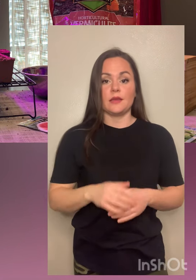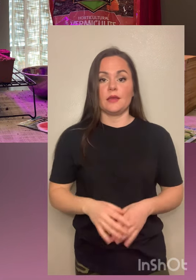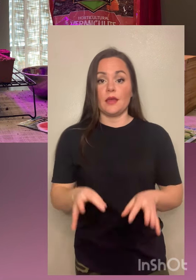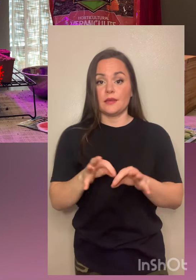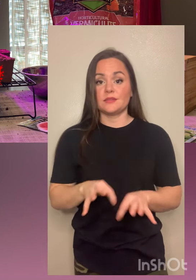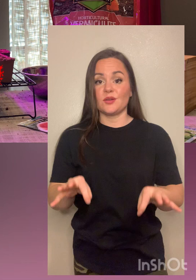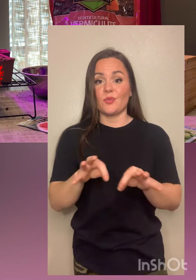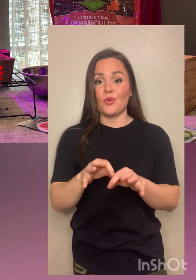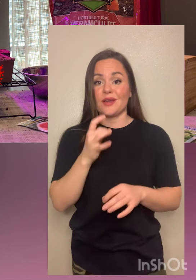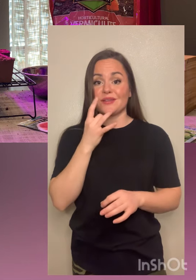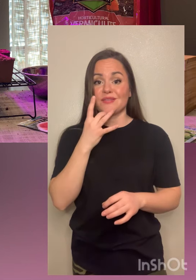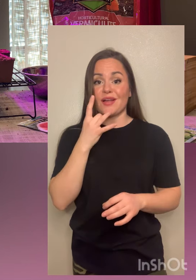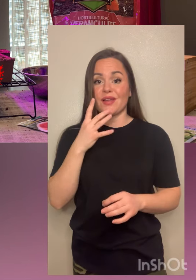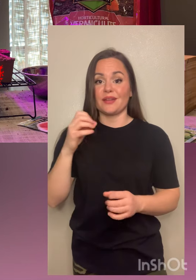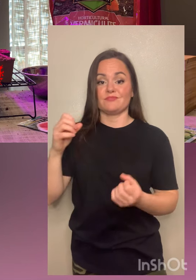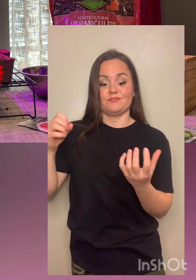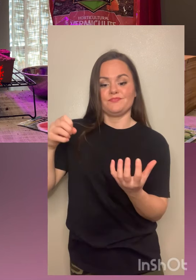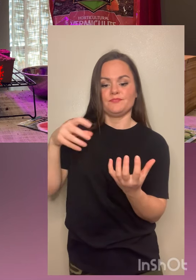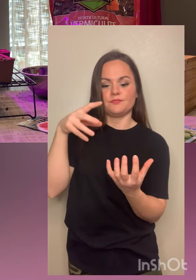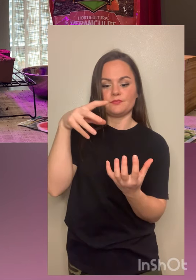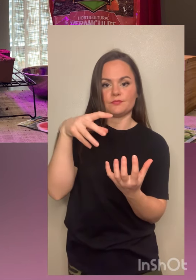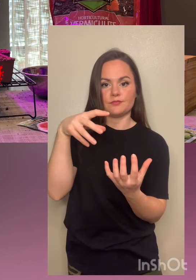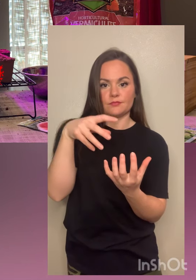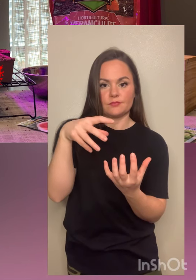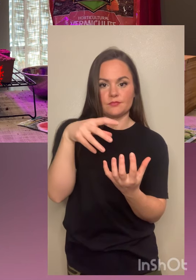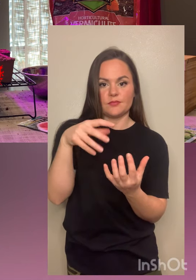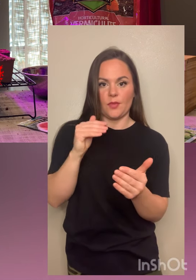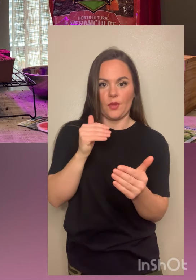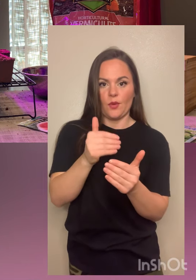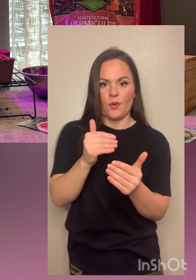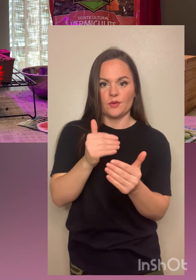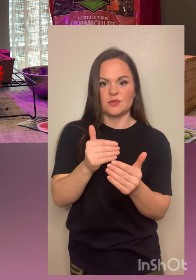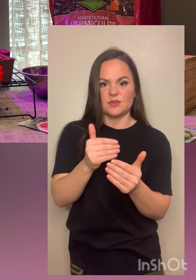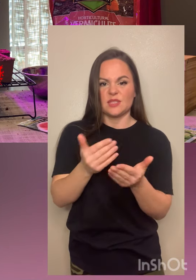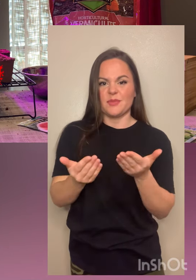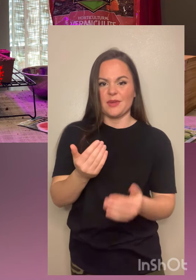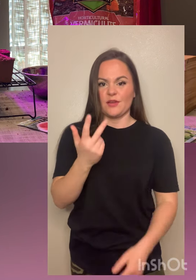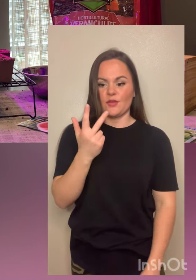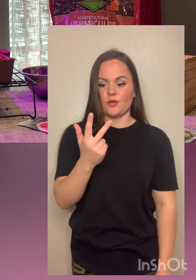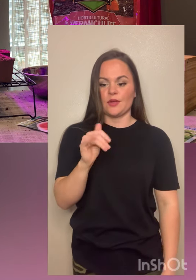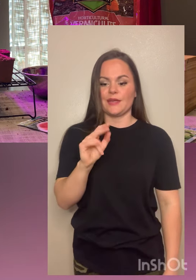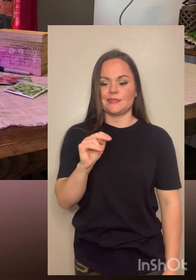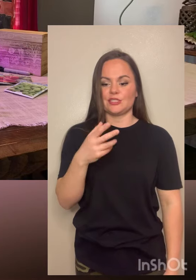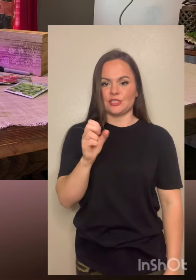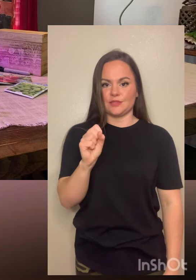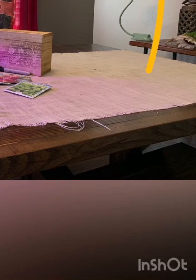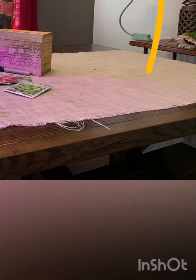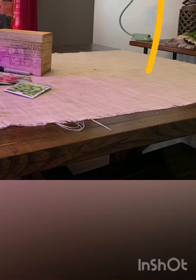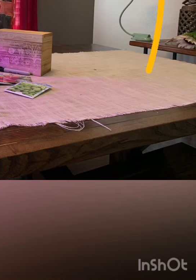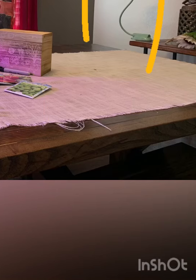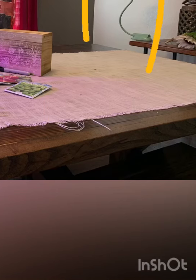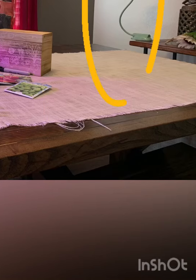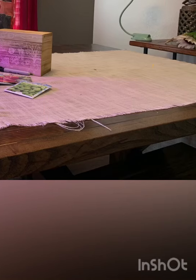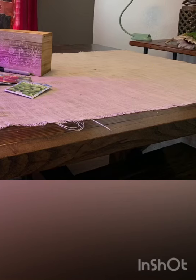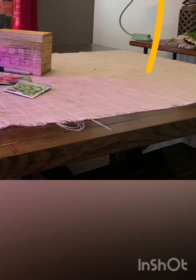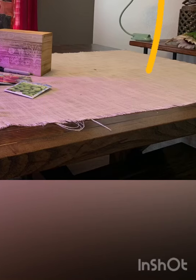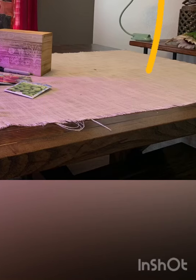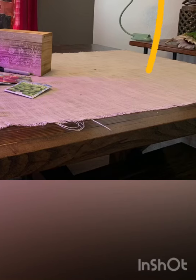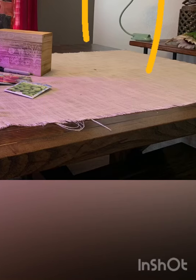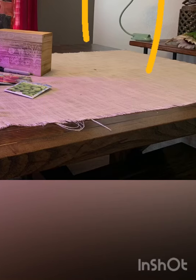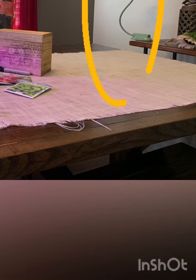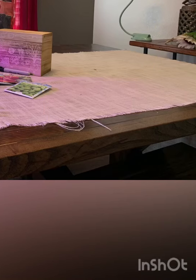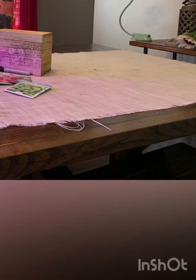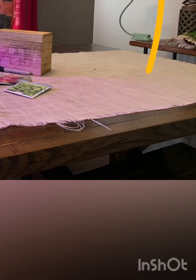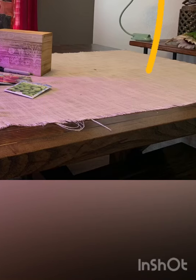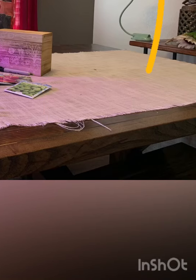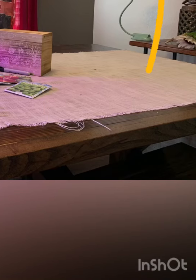it's important to position your lighting about 3 inches above plants at all times. Position your fan